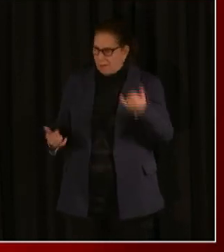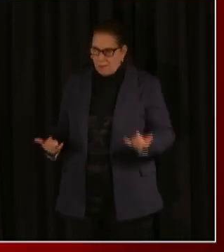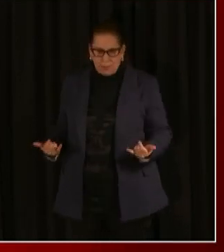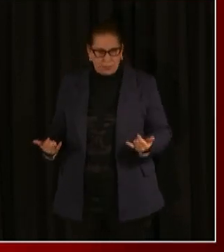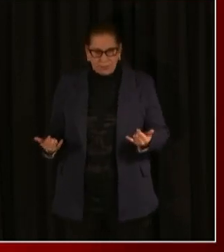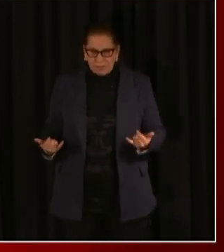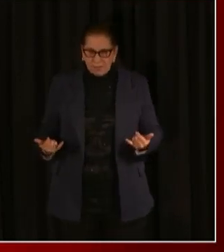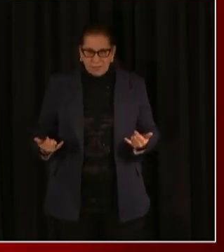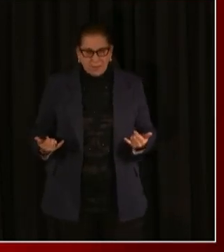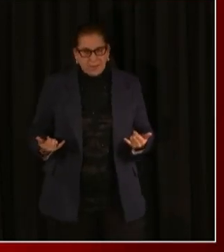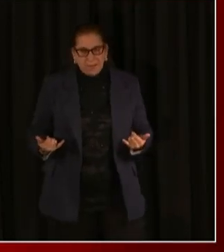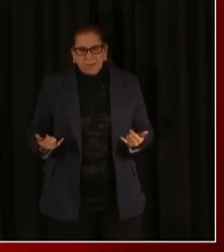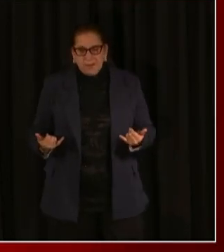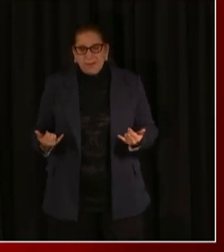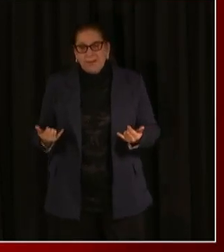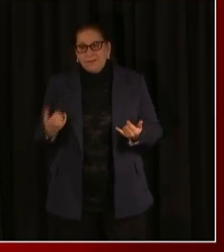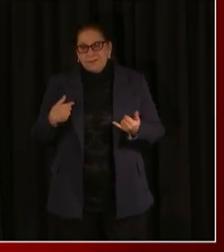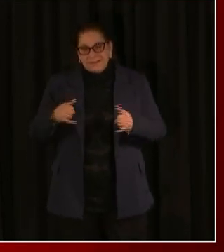more about it.